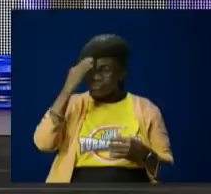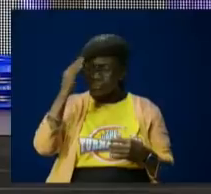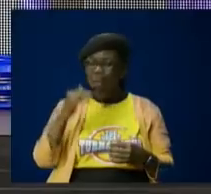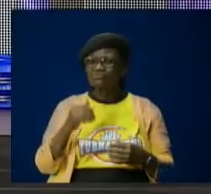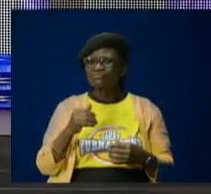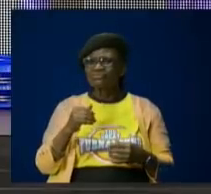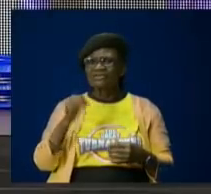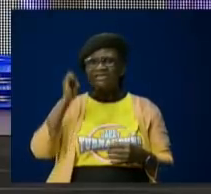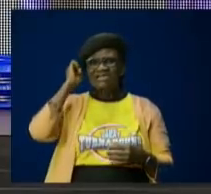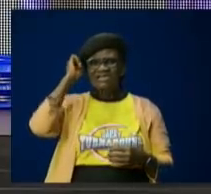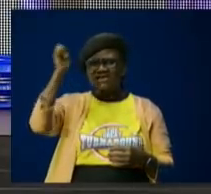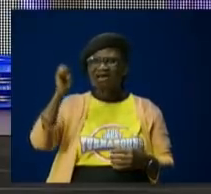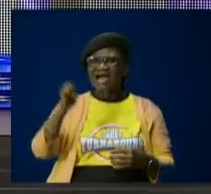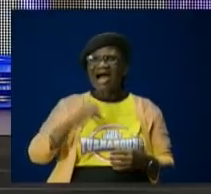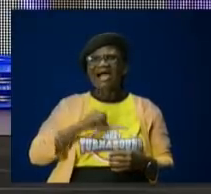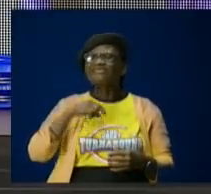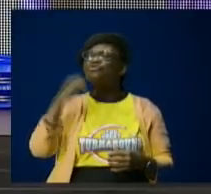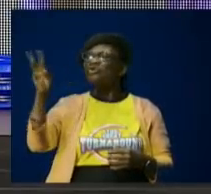He said, "During the